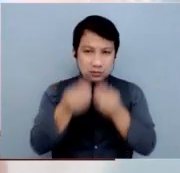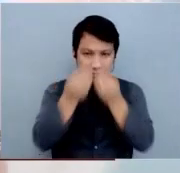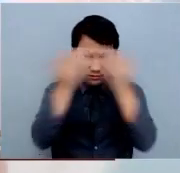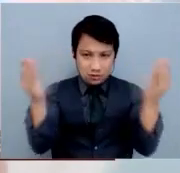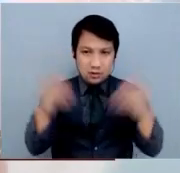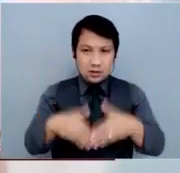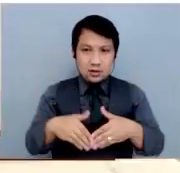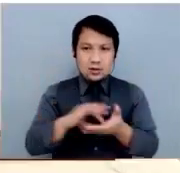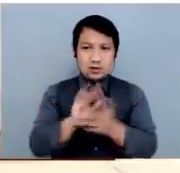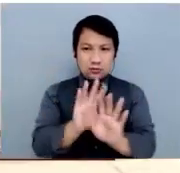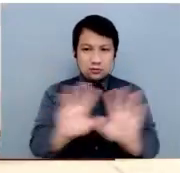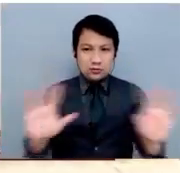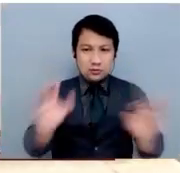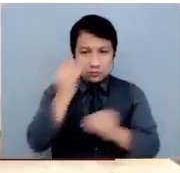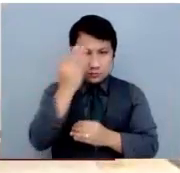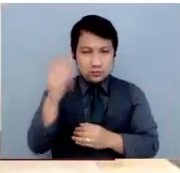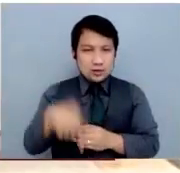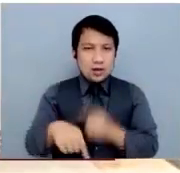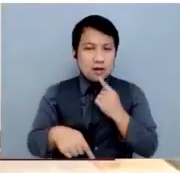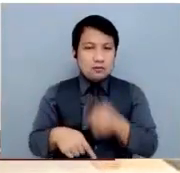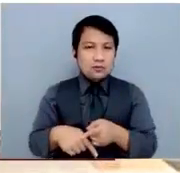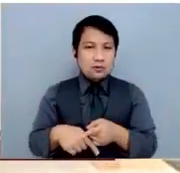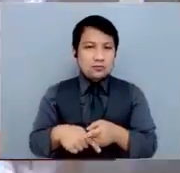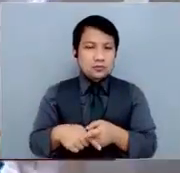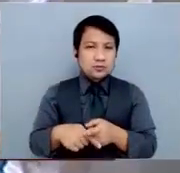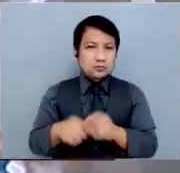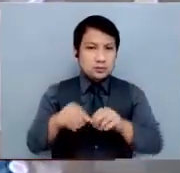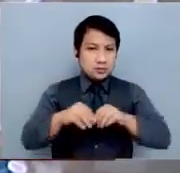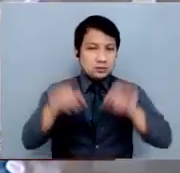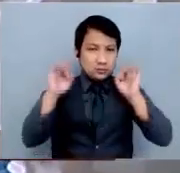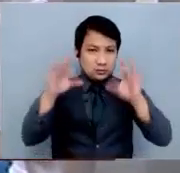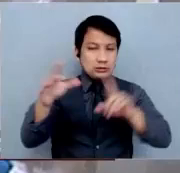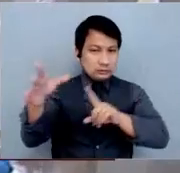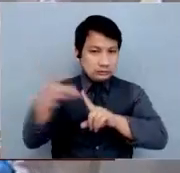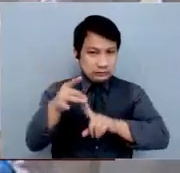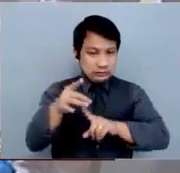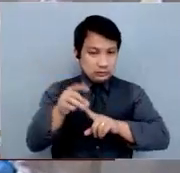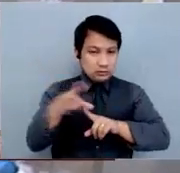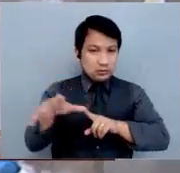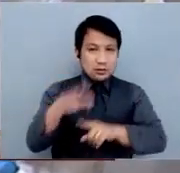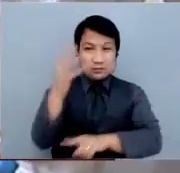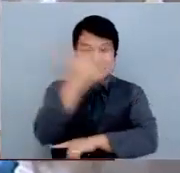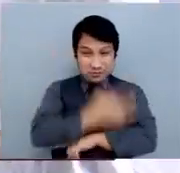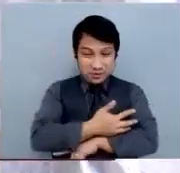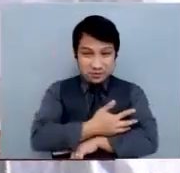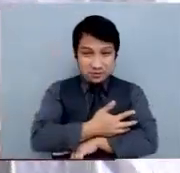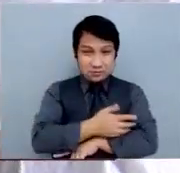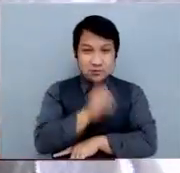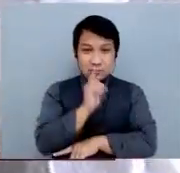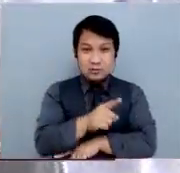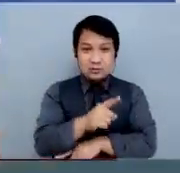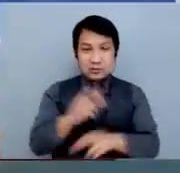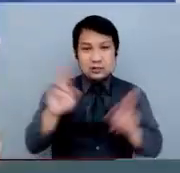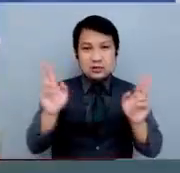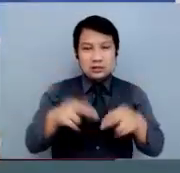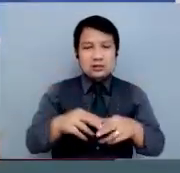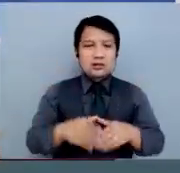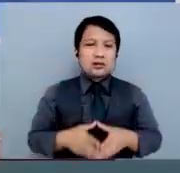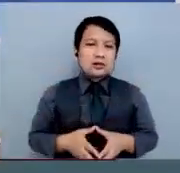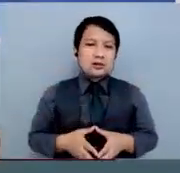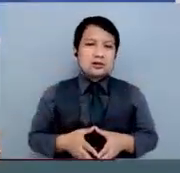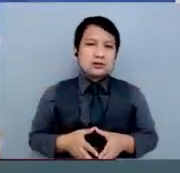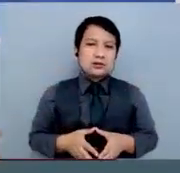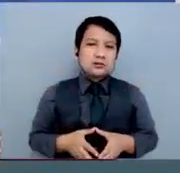healthcare worker and the risk of transmission. Opo. And 5 days is really a short period, no.